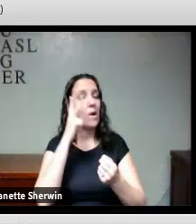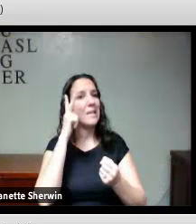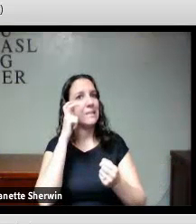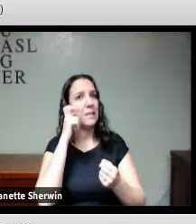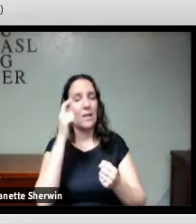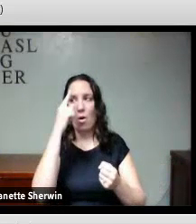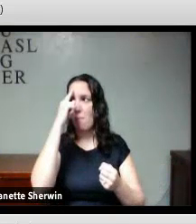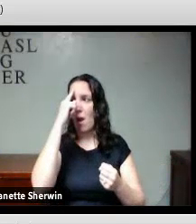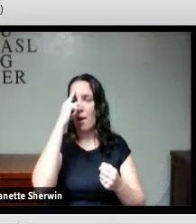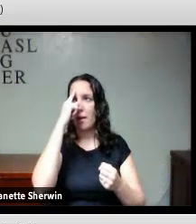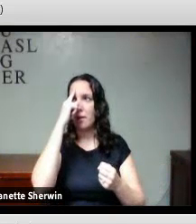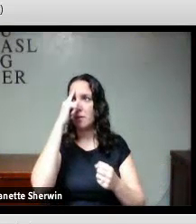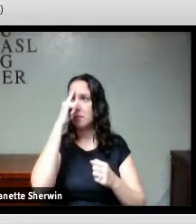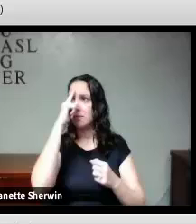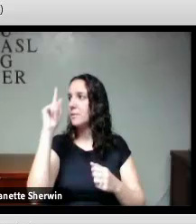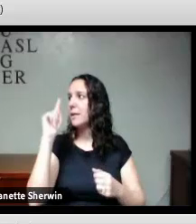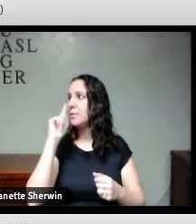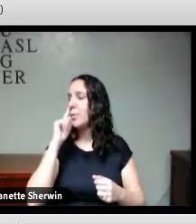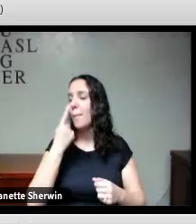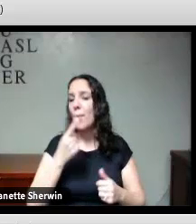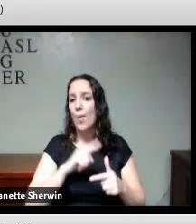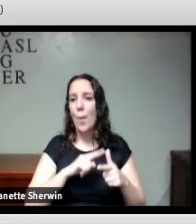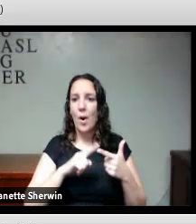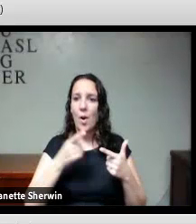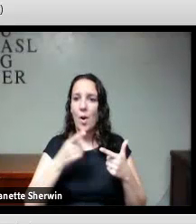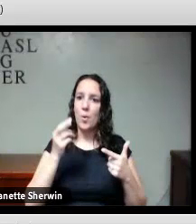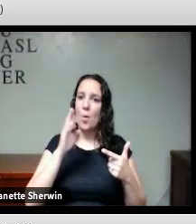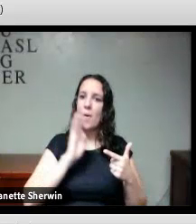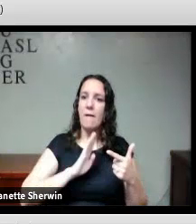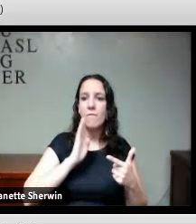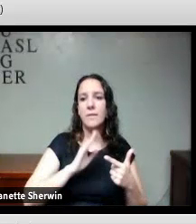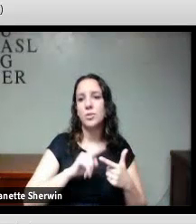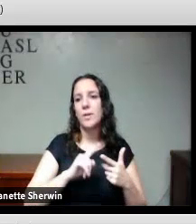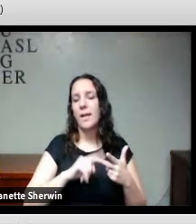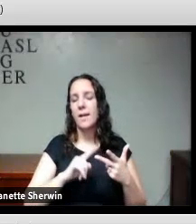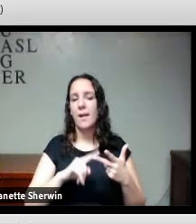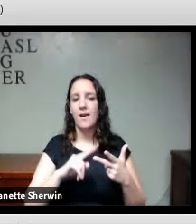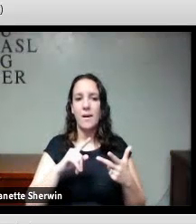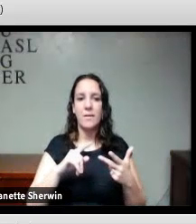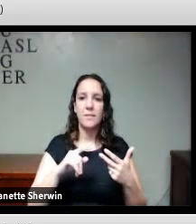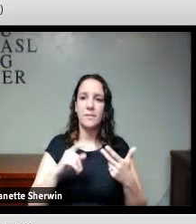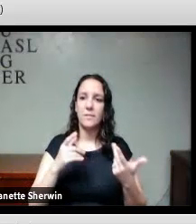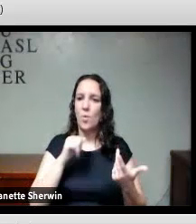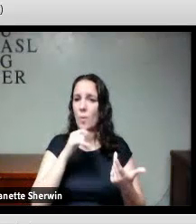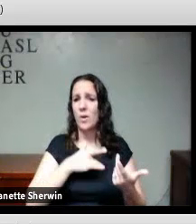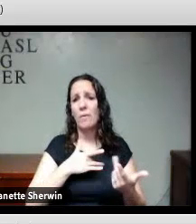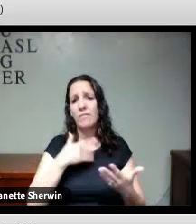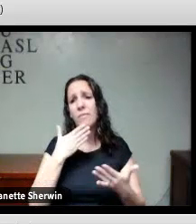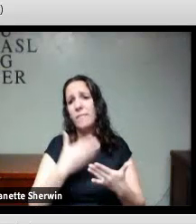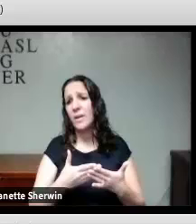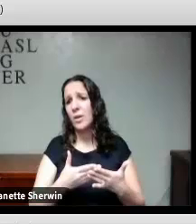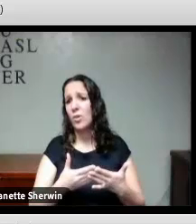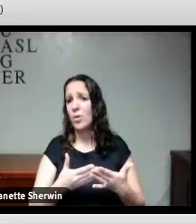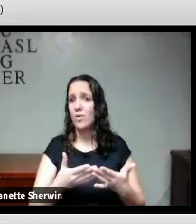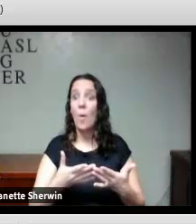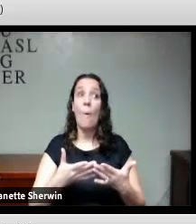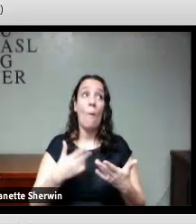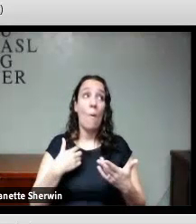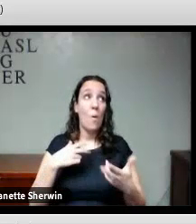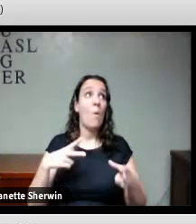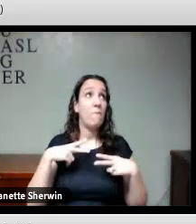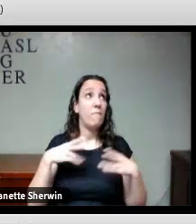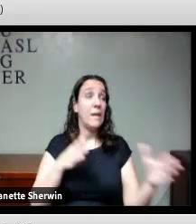or we get bored with a discussion, or we're frustrated ourselves, or whatever it might be, or we don't feel good, or we've got vacation planned and that's what we're thinking